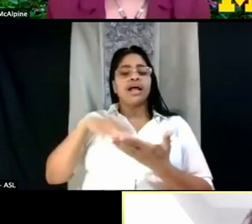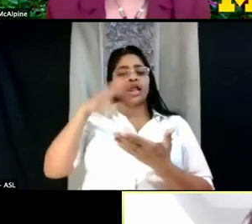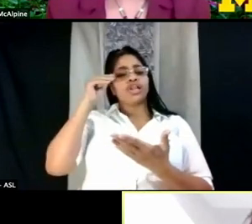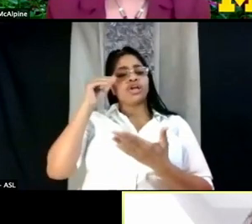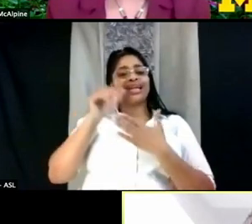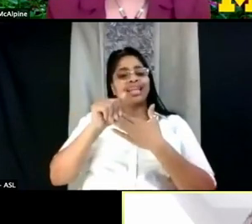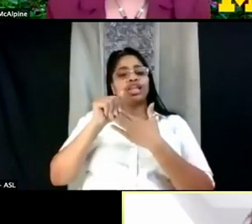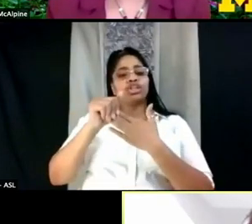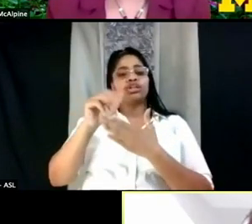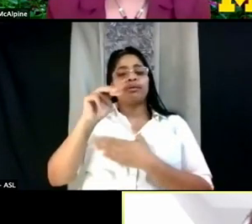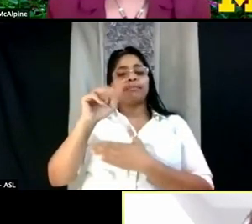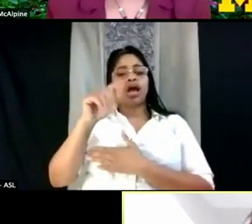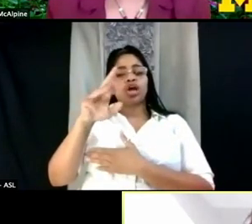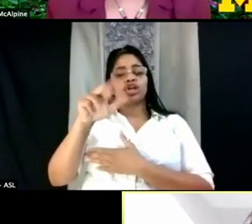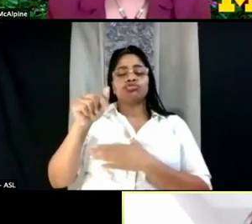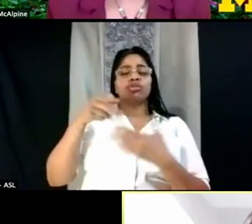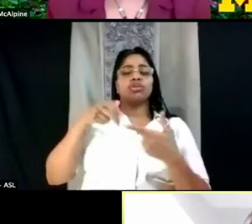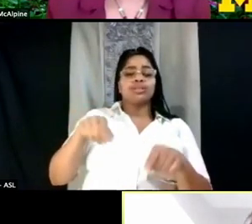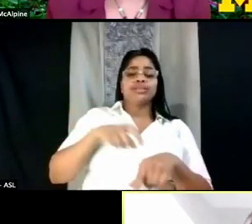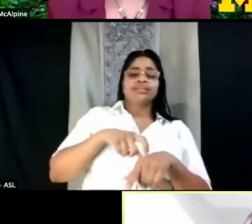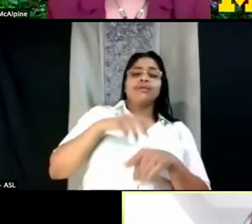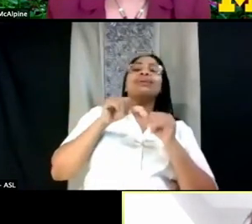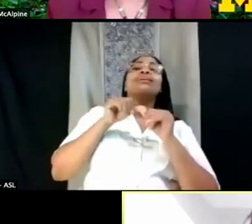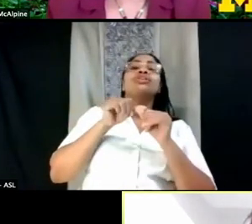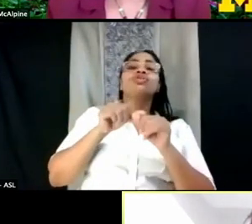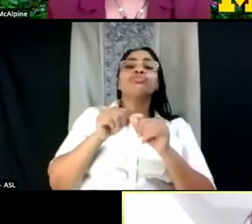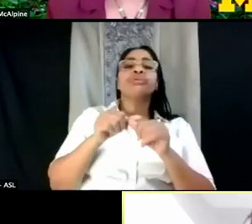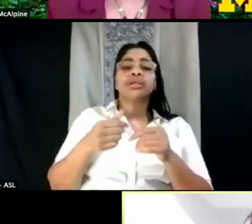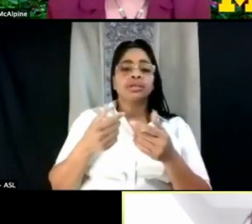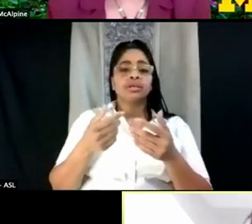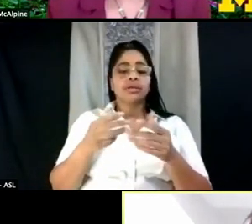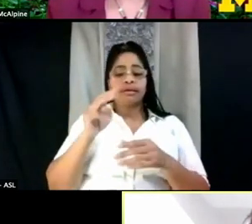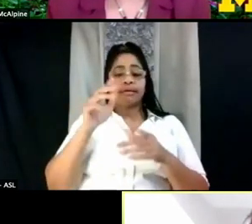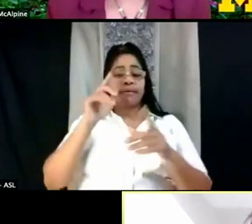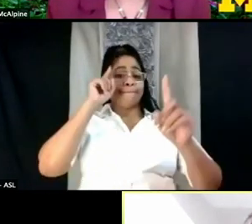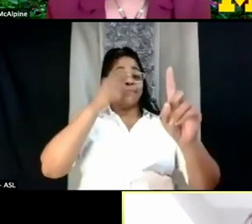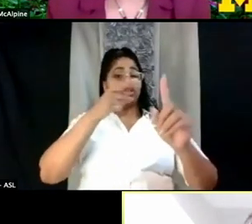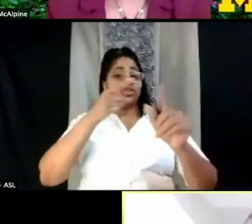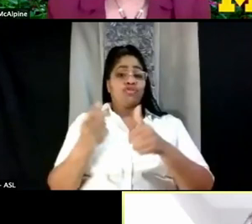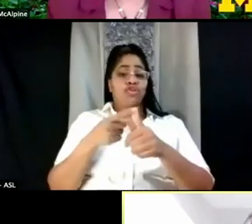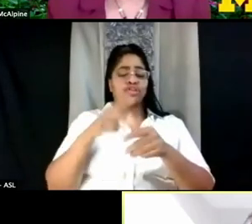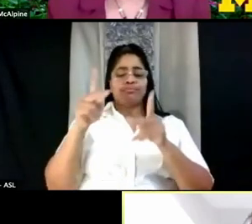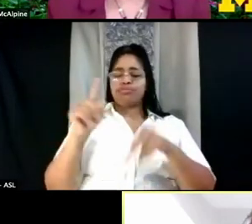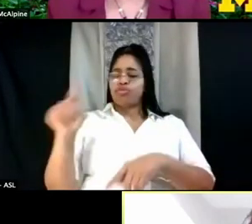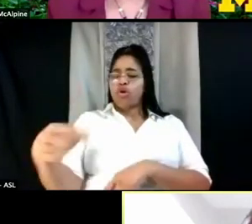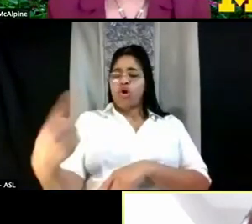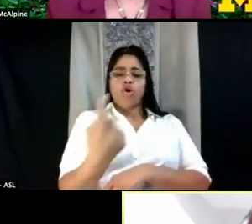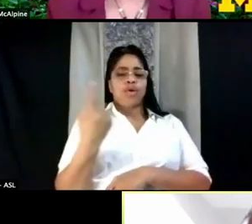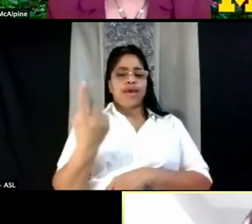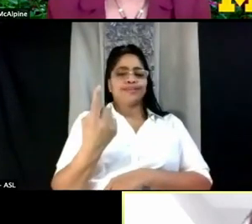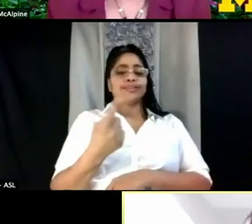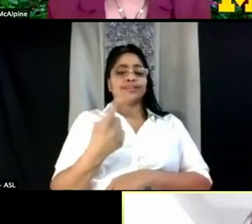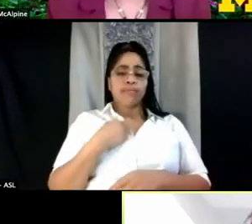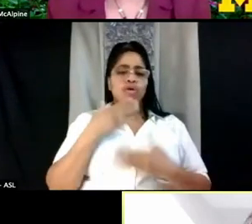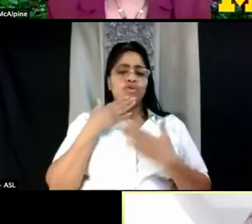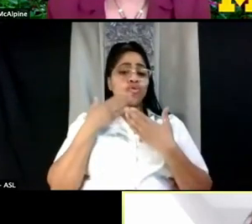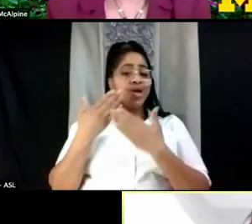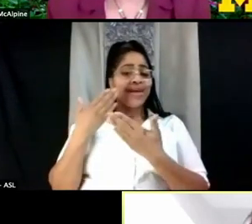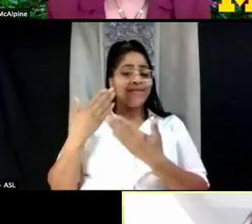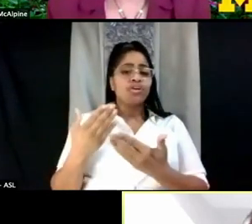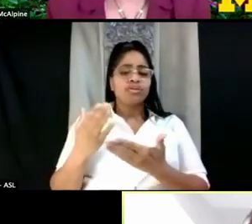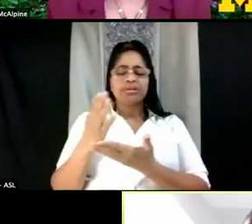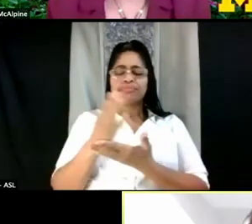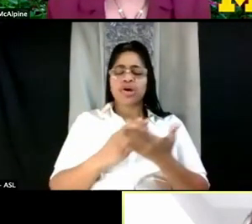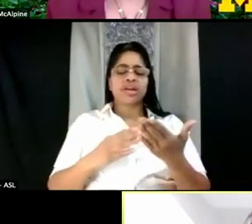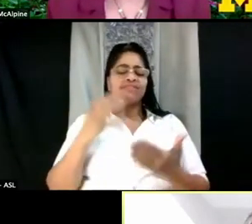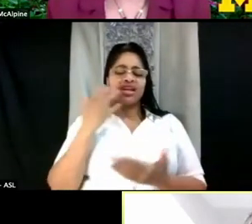through this pandemic was and continues to be mission first, people always. And I'm grateful to be part of a phenomenal